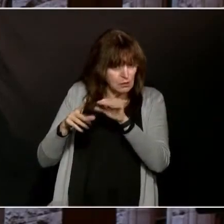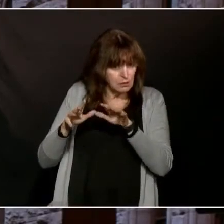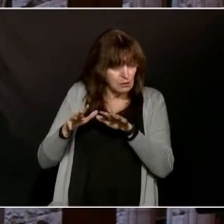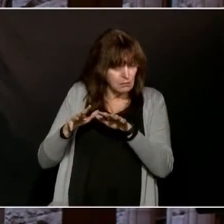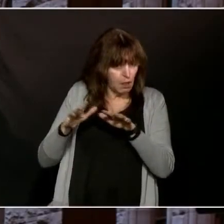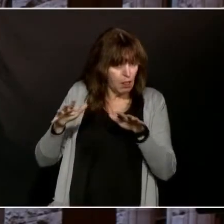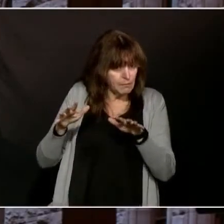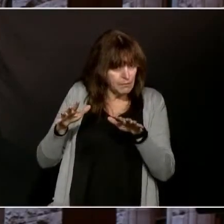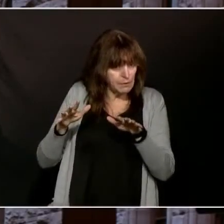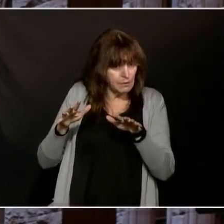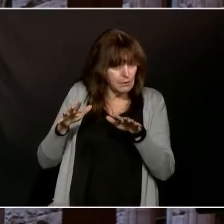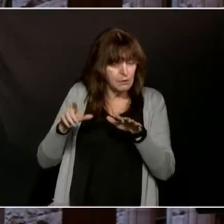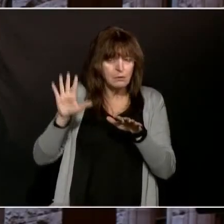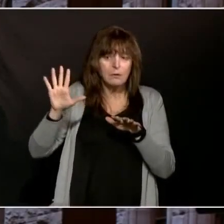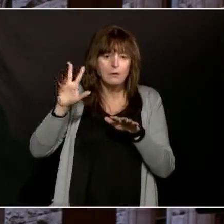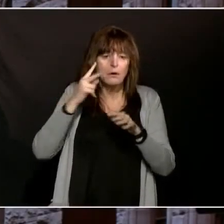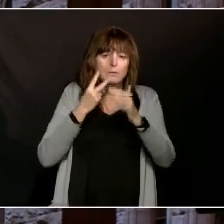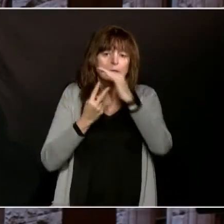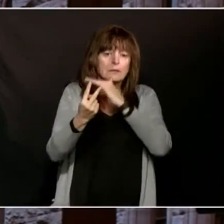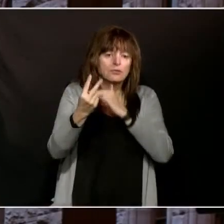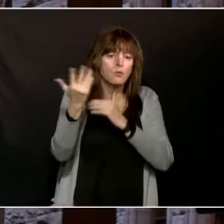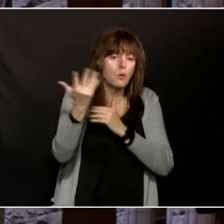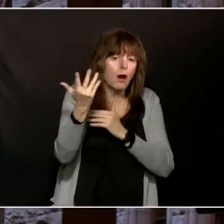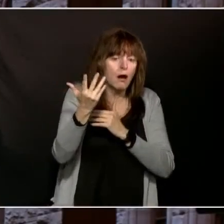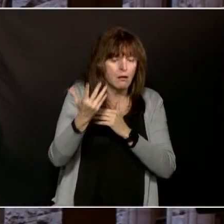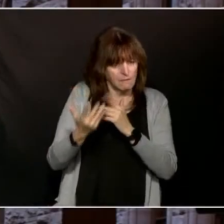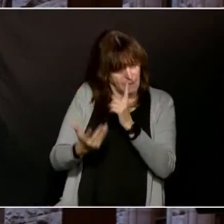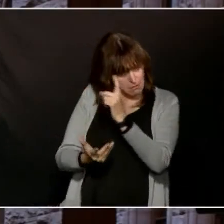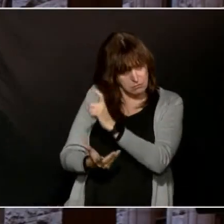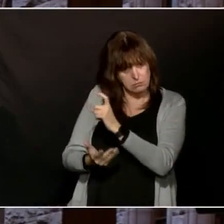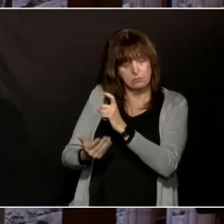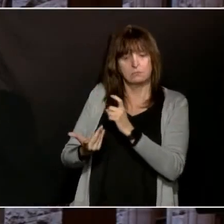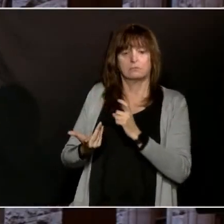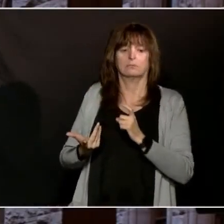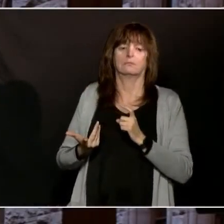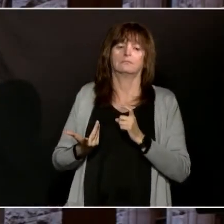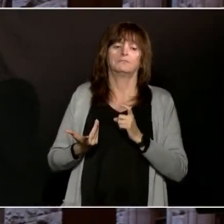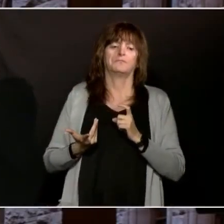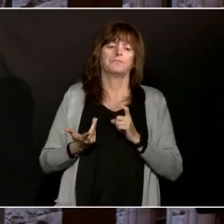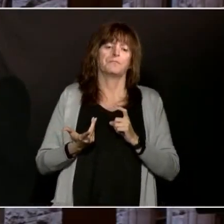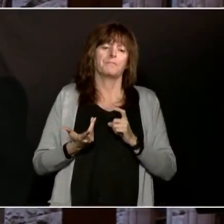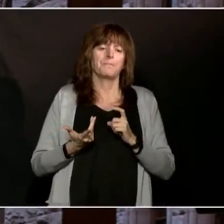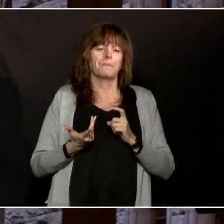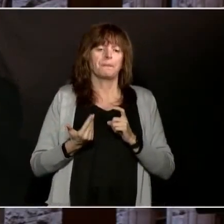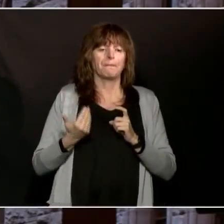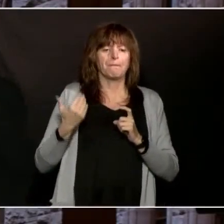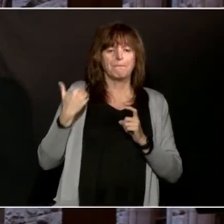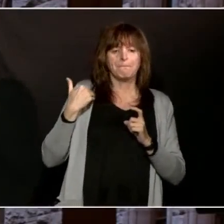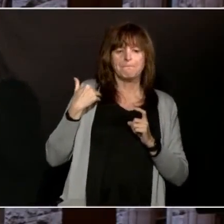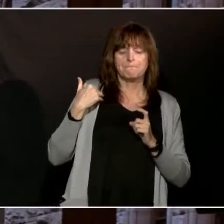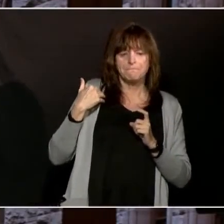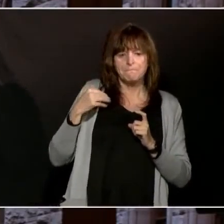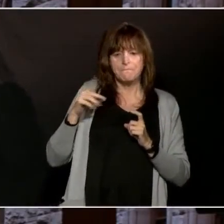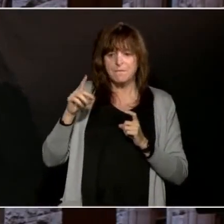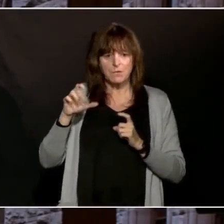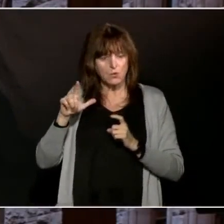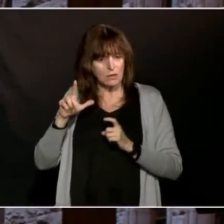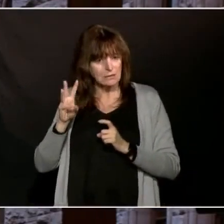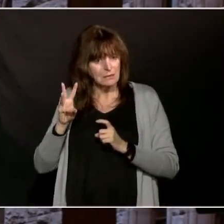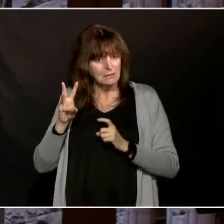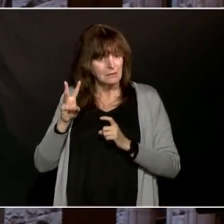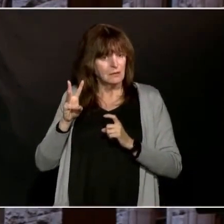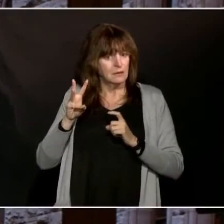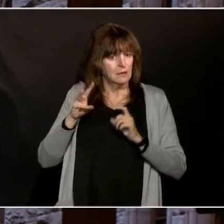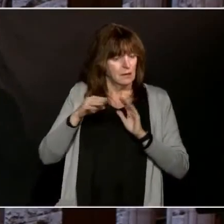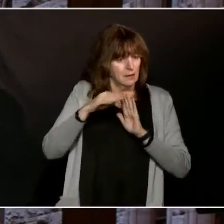seeing is that, as I said before, the steps taken on Boxing Day and on the stay-at-home order has brought our numbers down, that's true, but